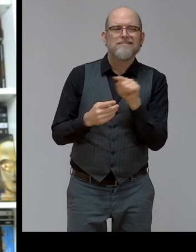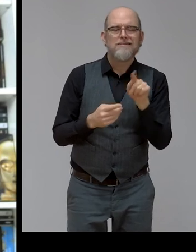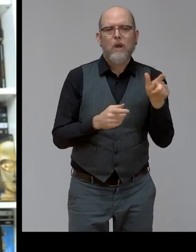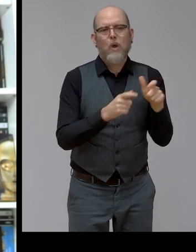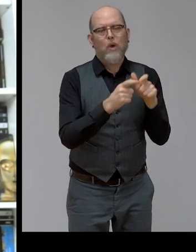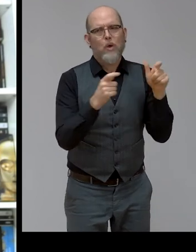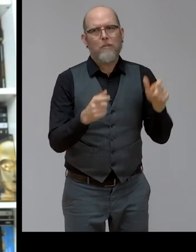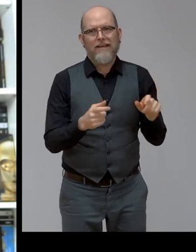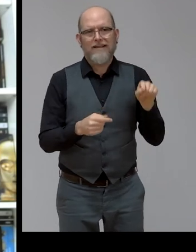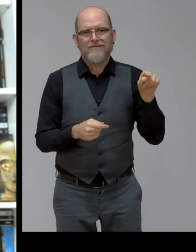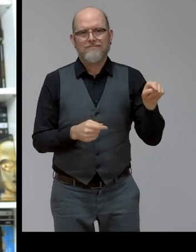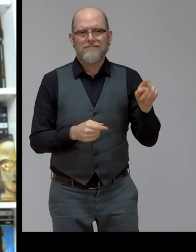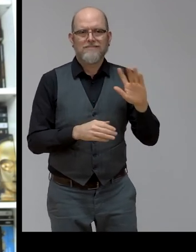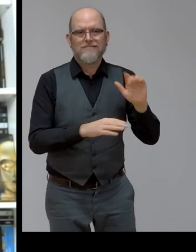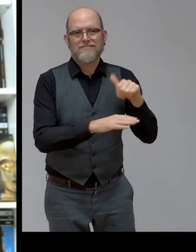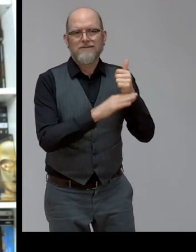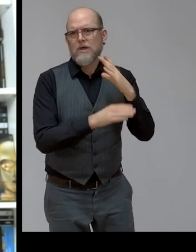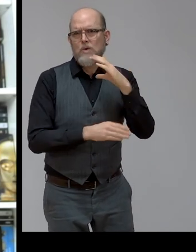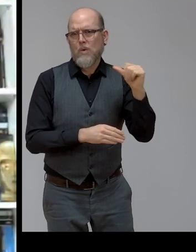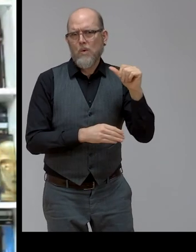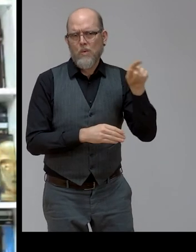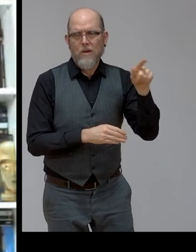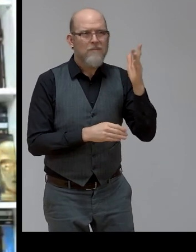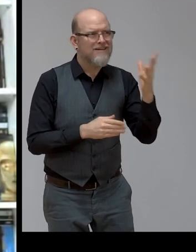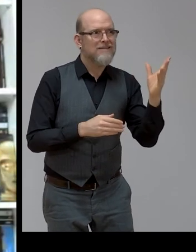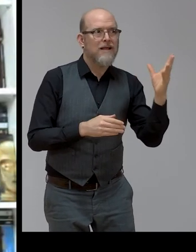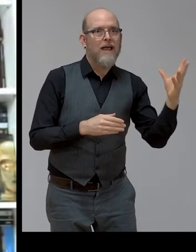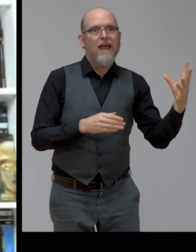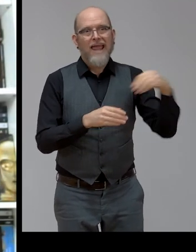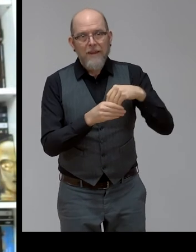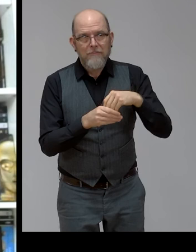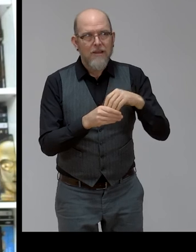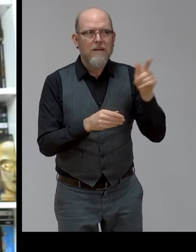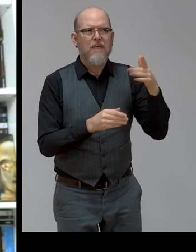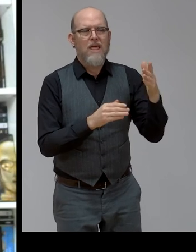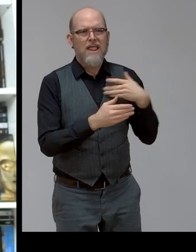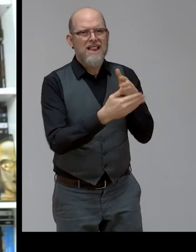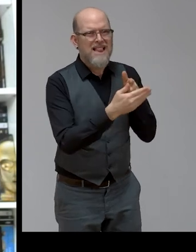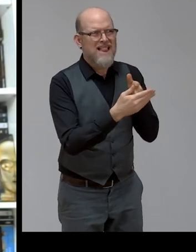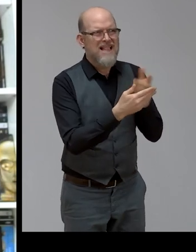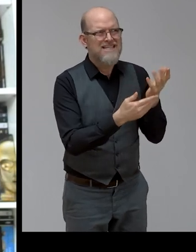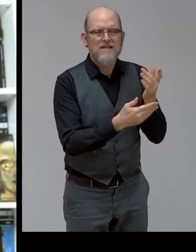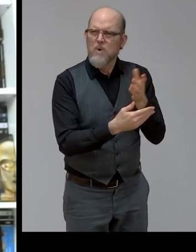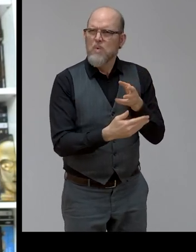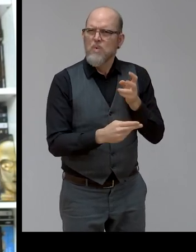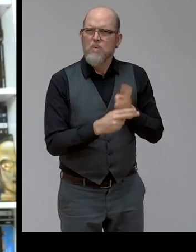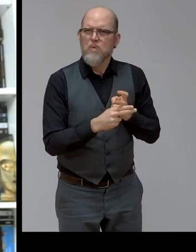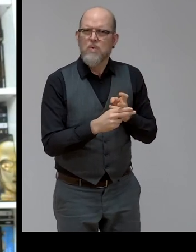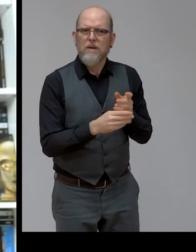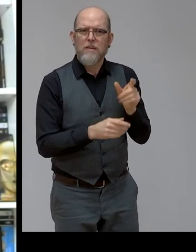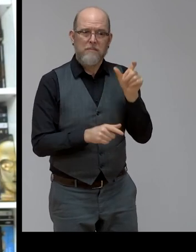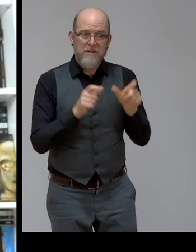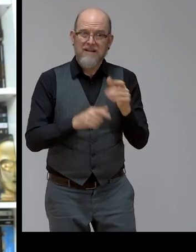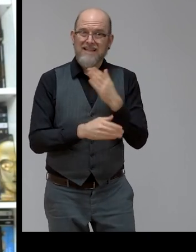program because this is the biggest barrier for employment of people with